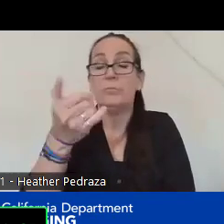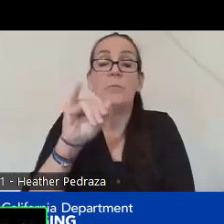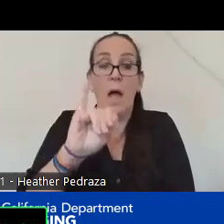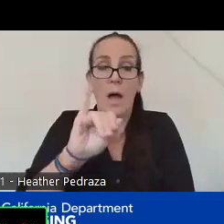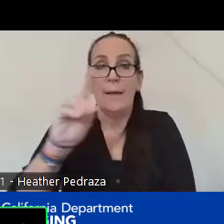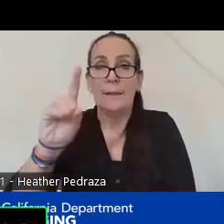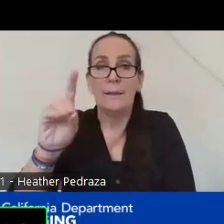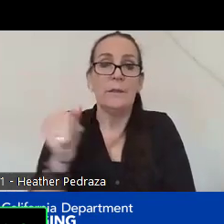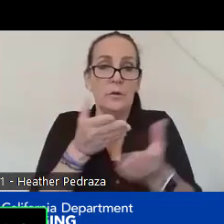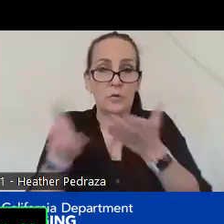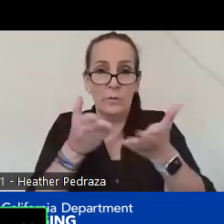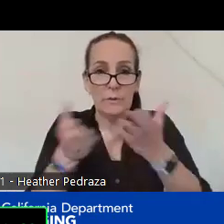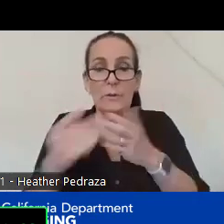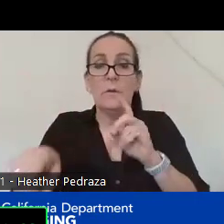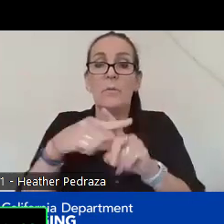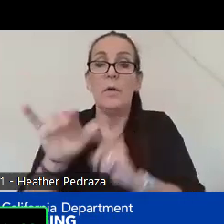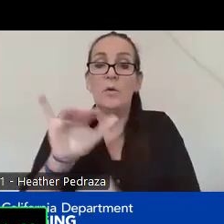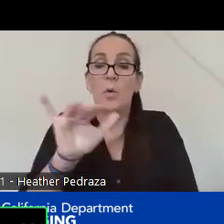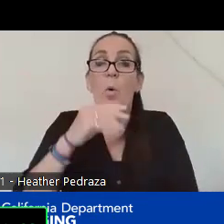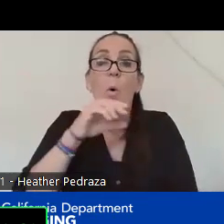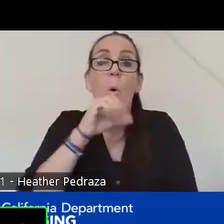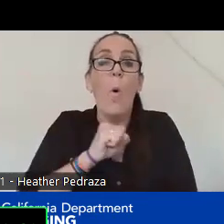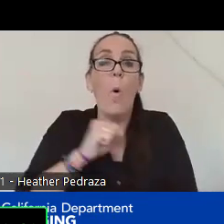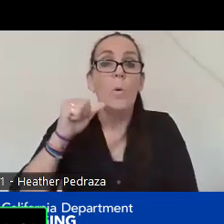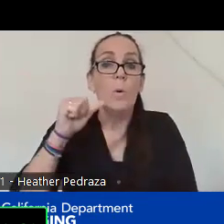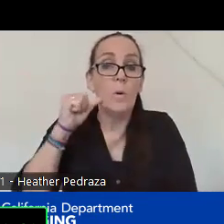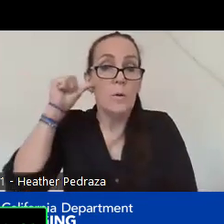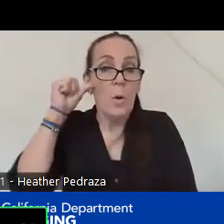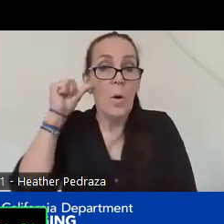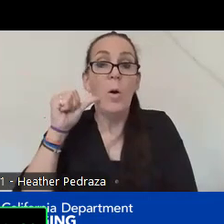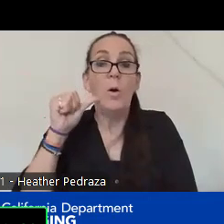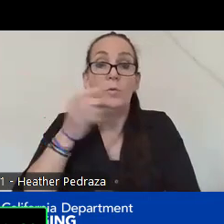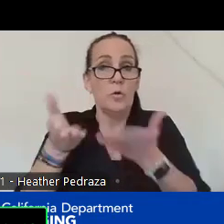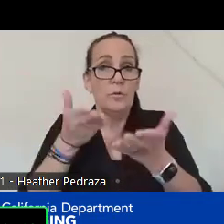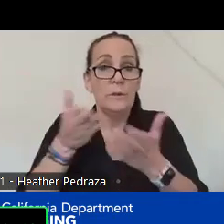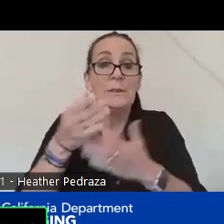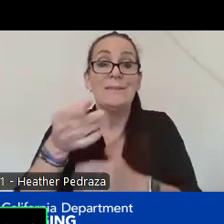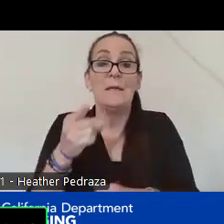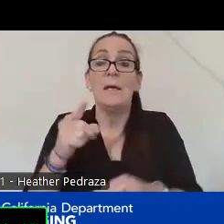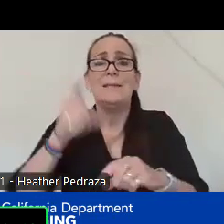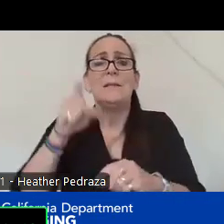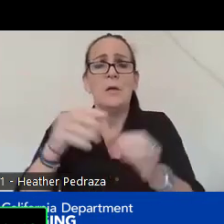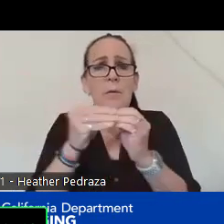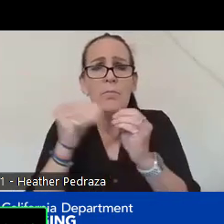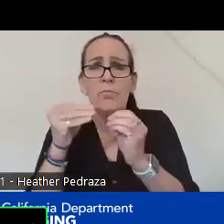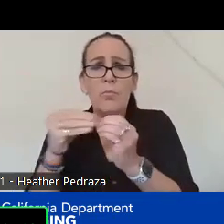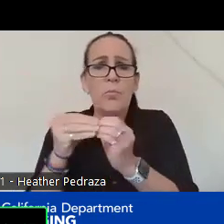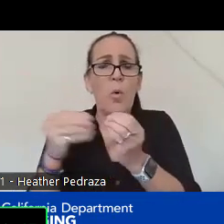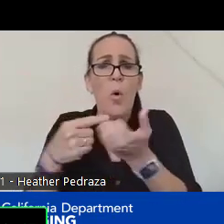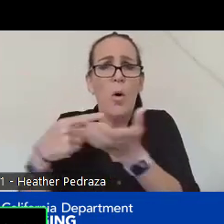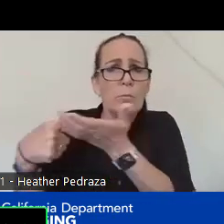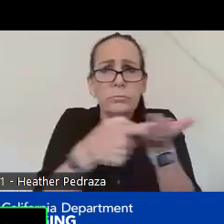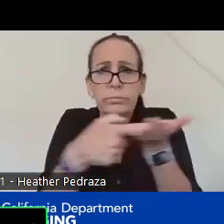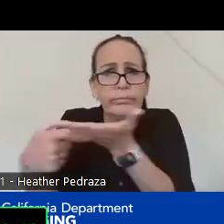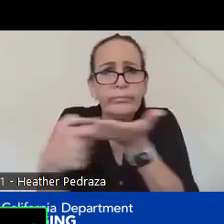adults. And I think there needs to be more collaboration between our service systems instead